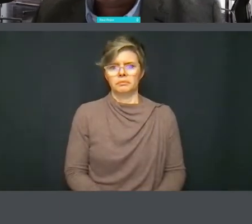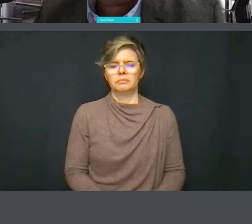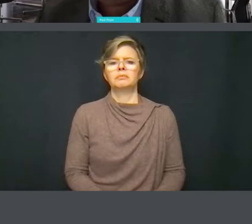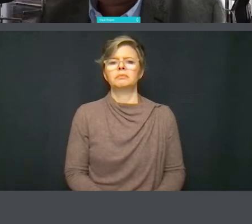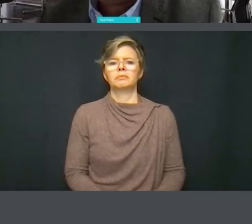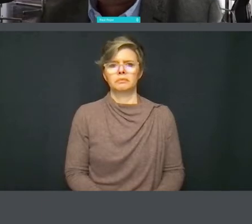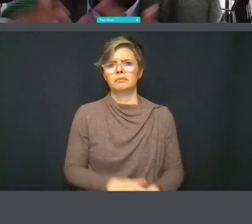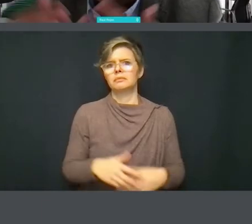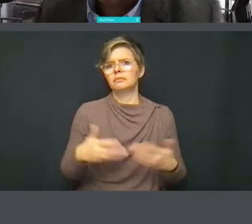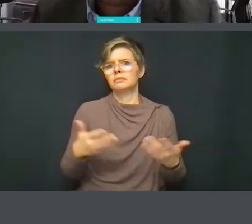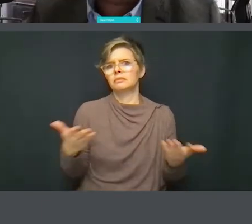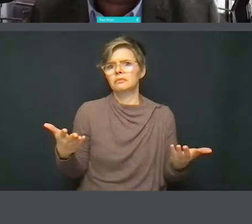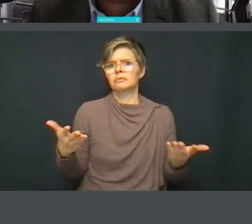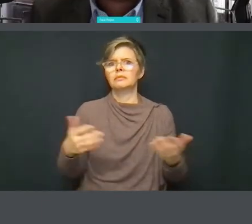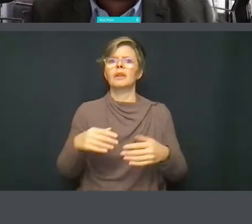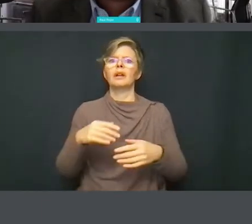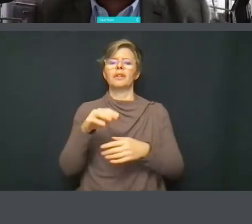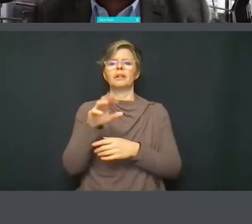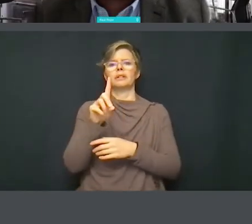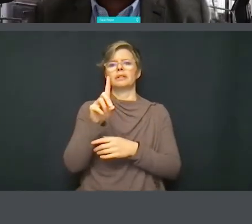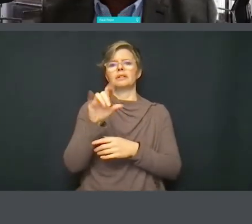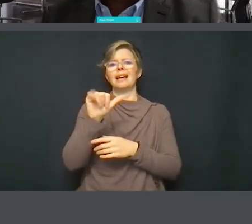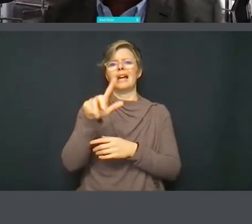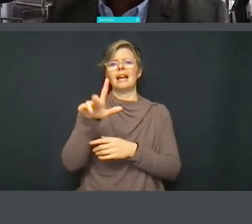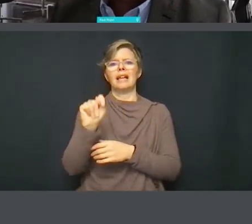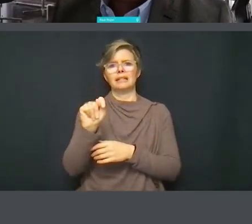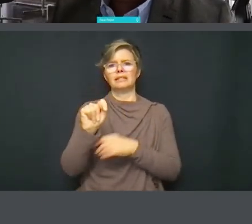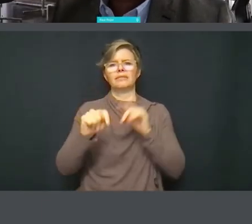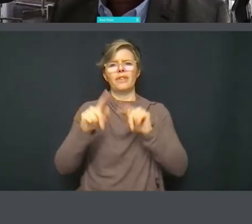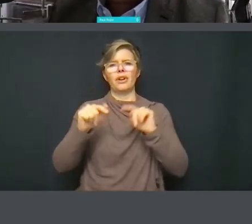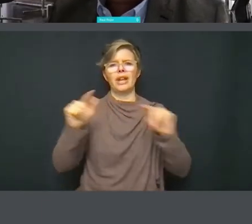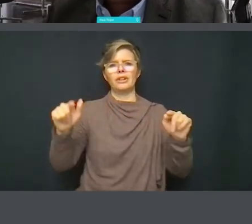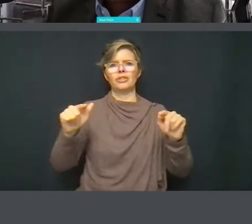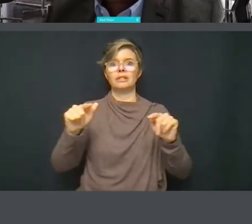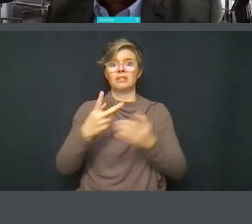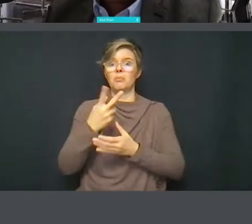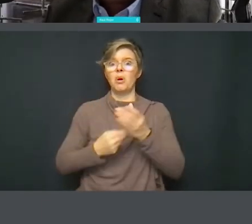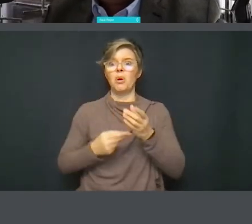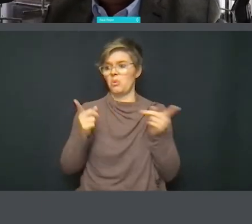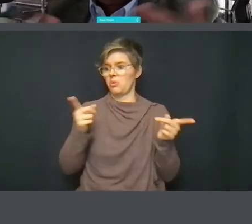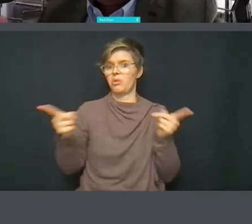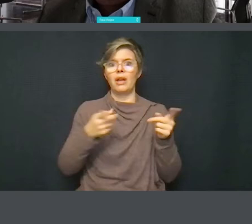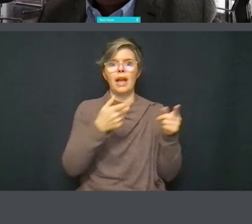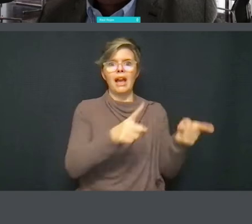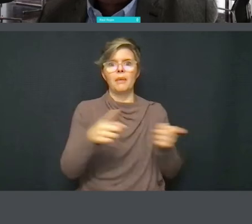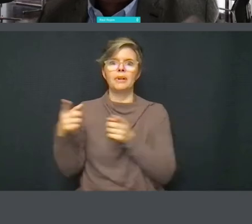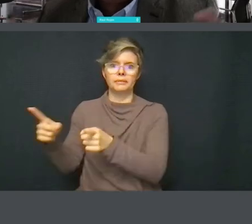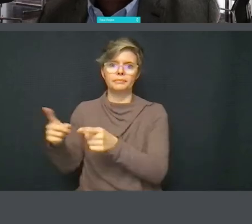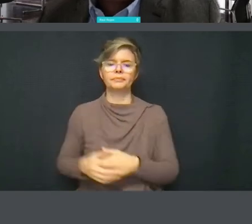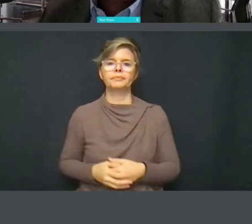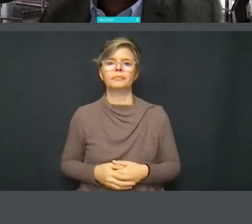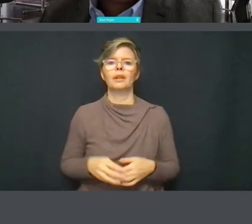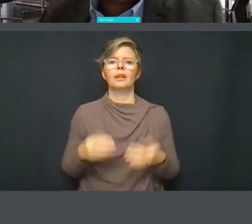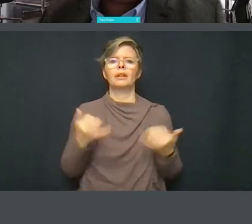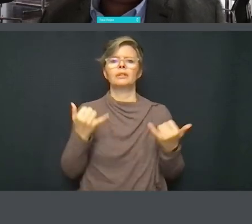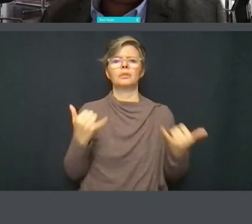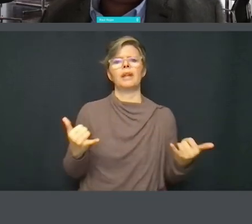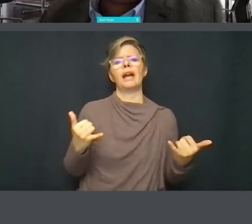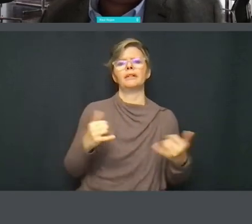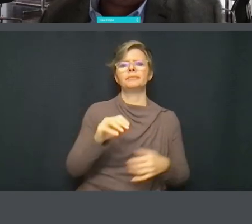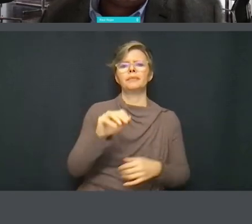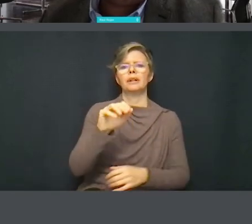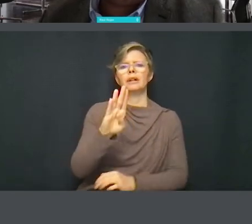the native language, but also in the second language as well. Okay, let's talk about just bilingualism as a core concept,